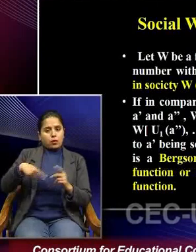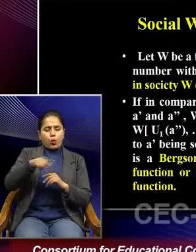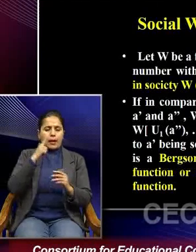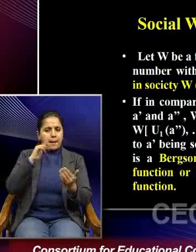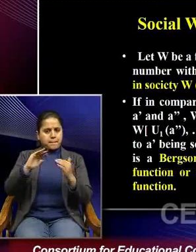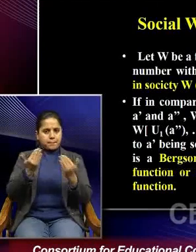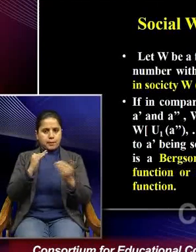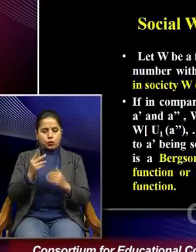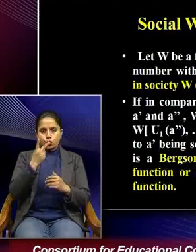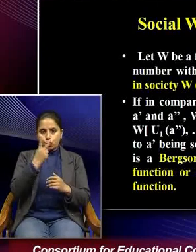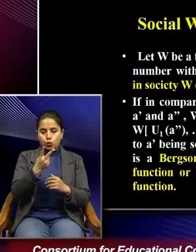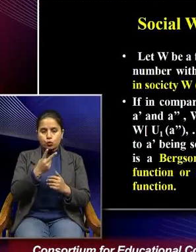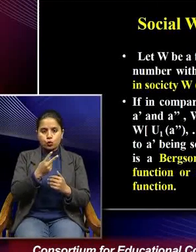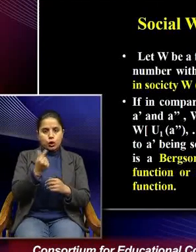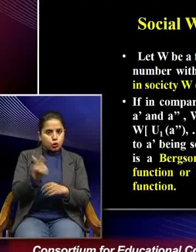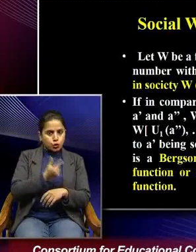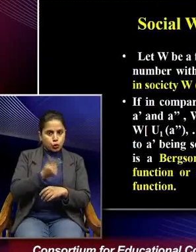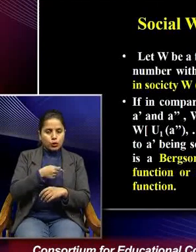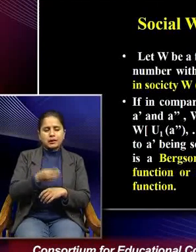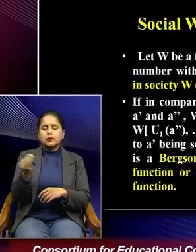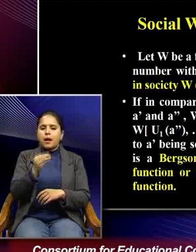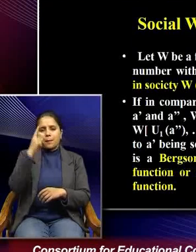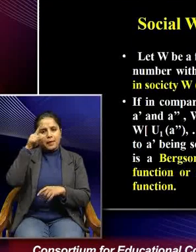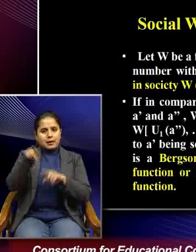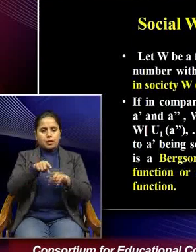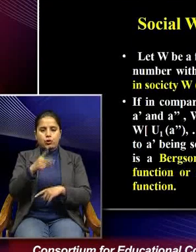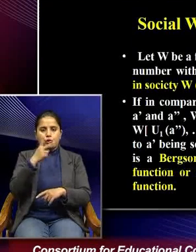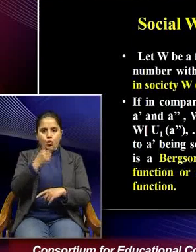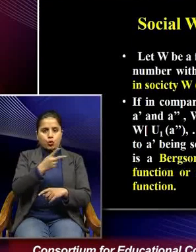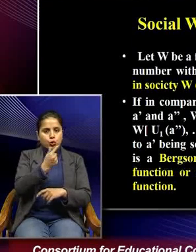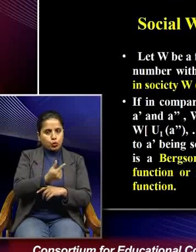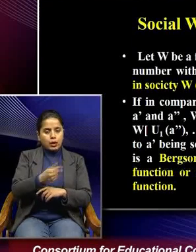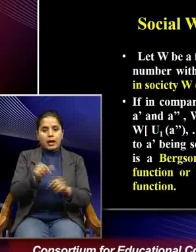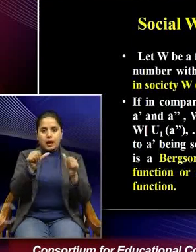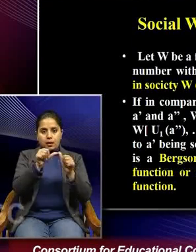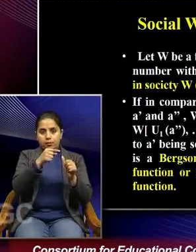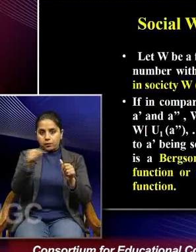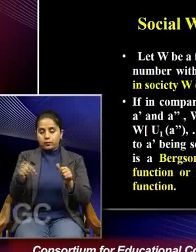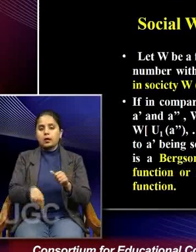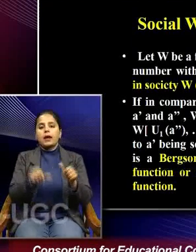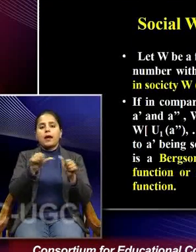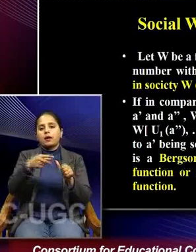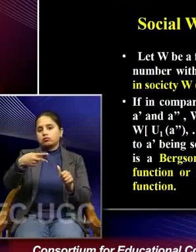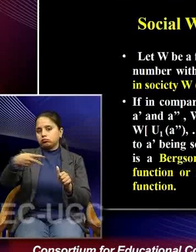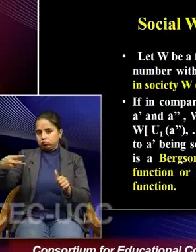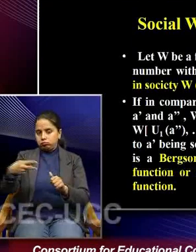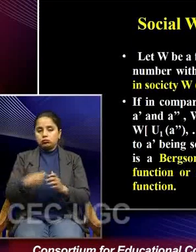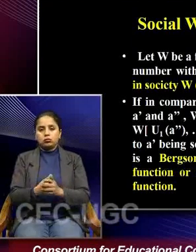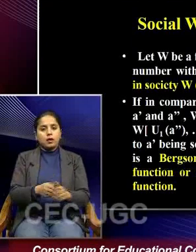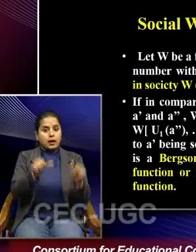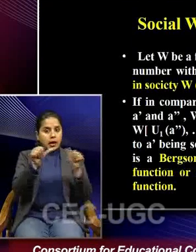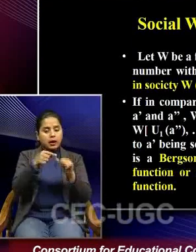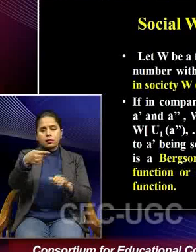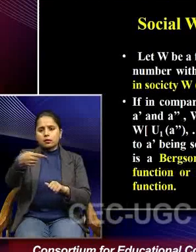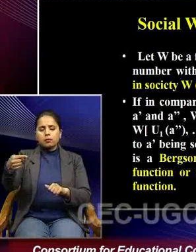comparing the two consumption bundles, suppose there are two consumption bundles, A dash and A double dash. A